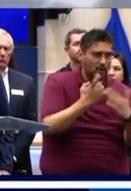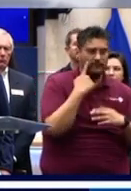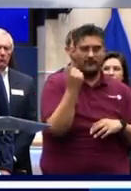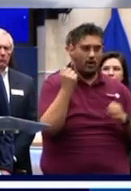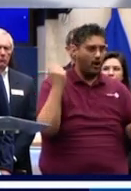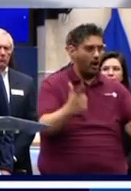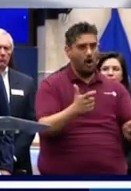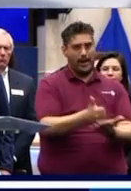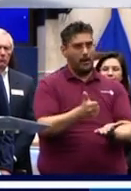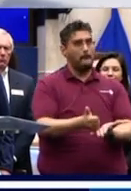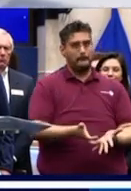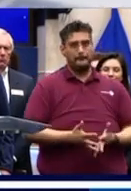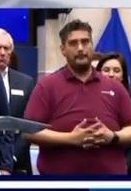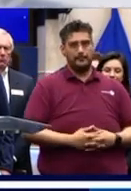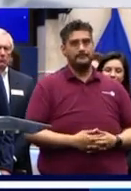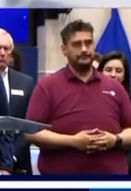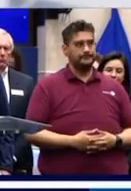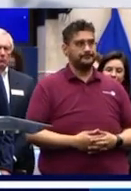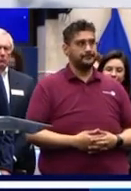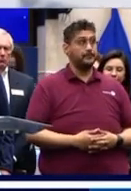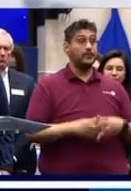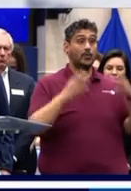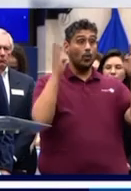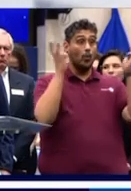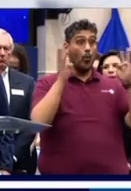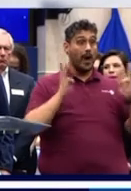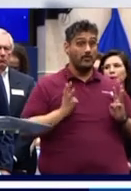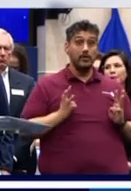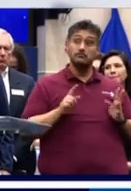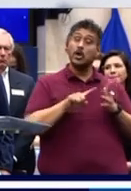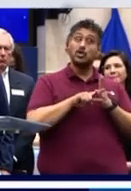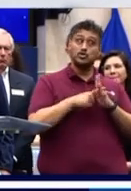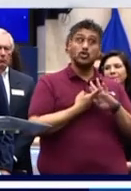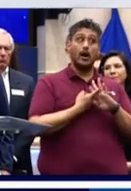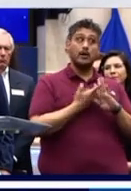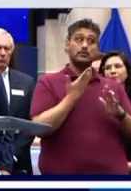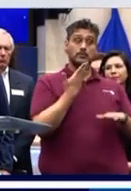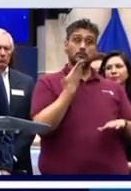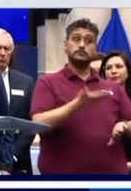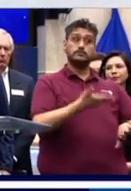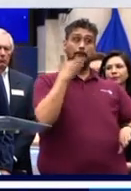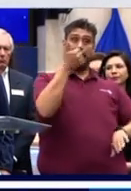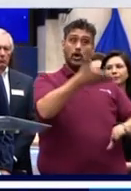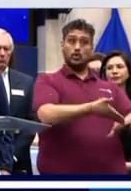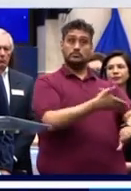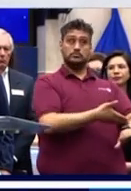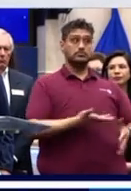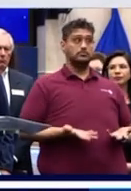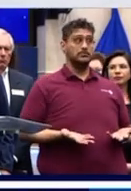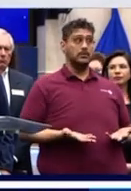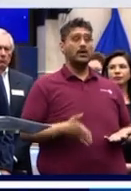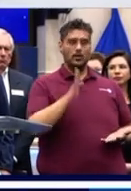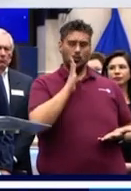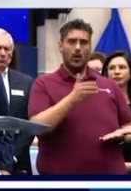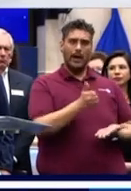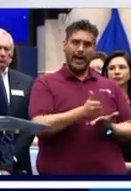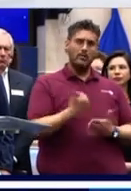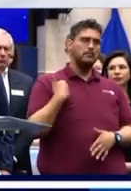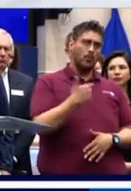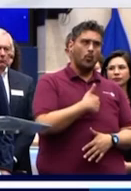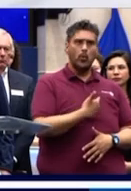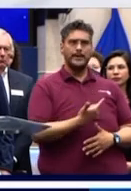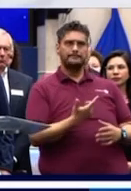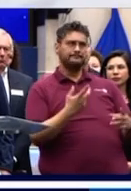assistance that we are receiving. Weather conditions are beginning to turn favorably, which will allow us to increase our containment